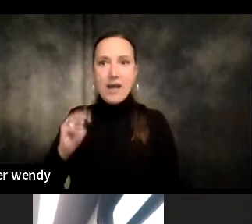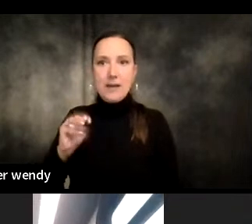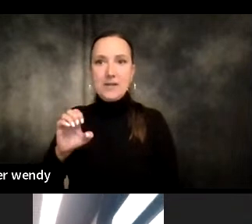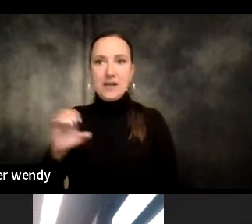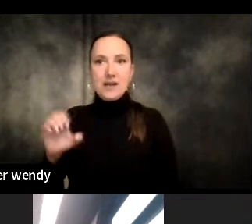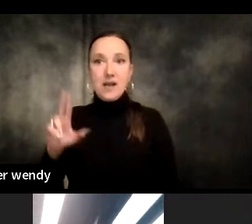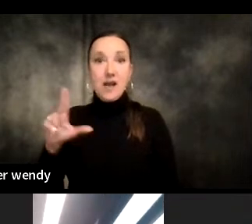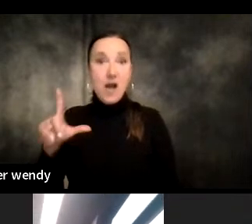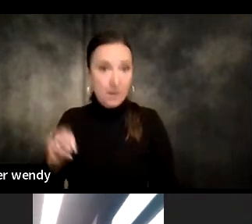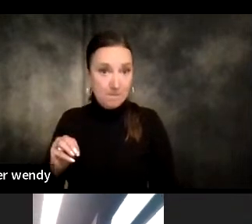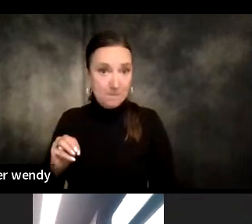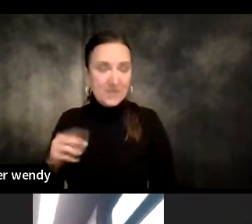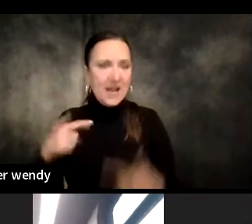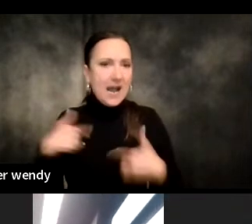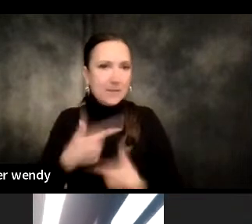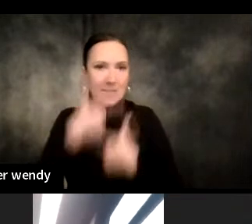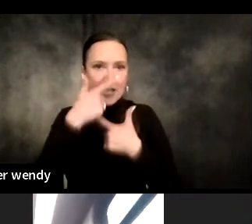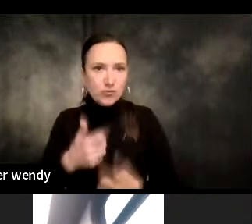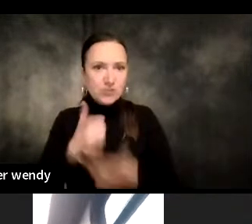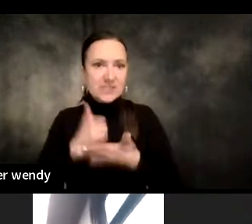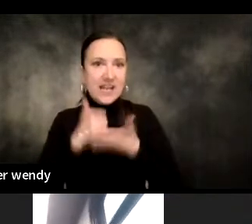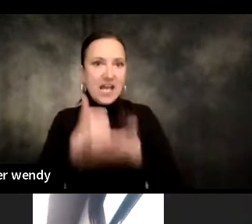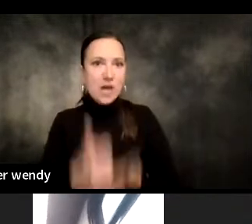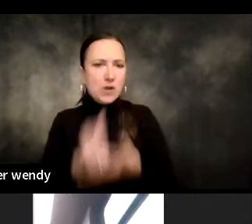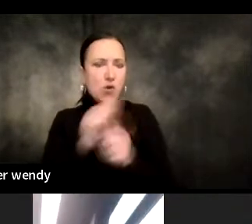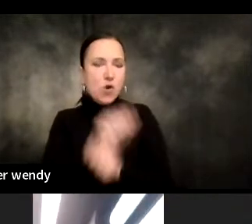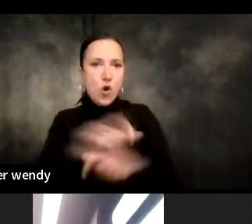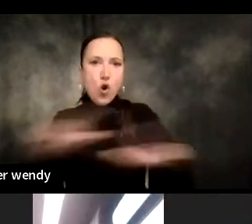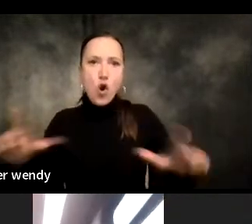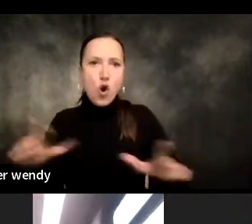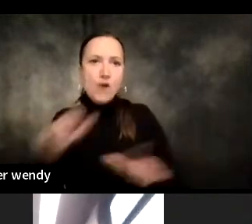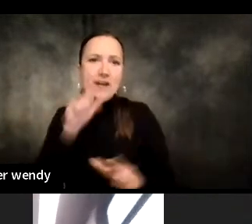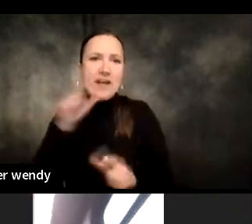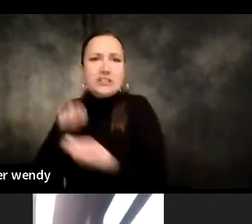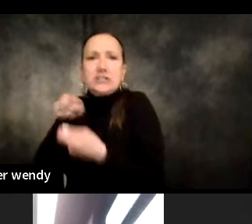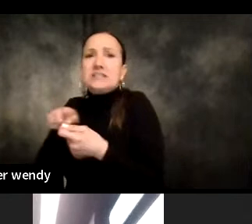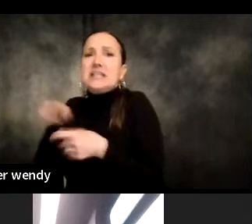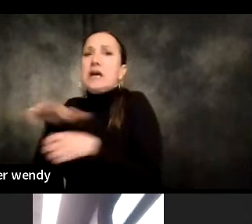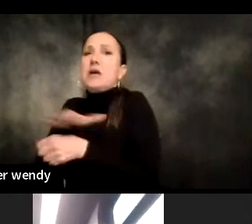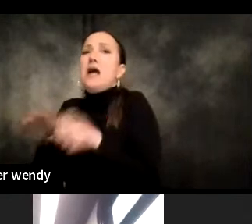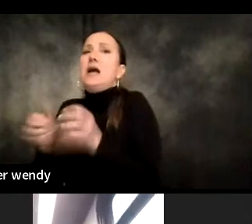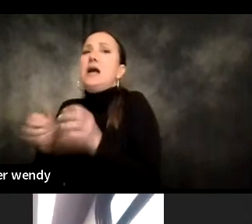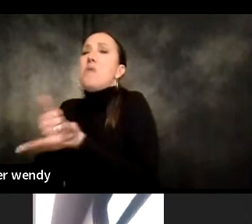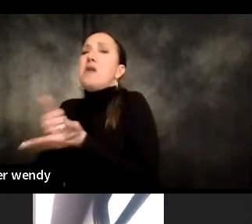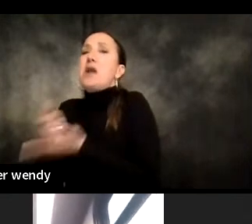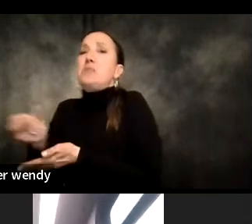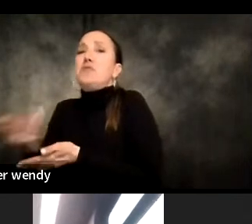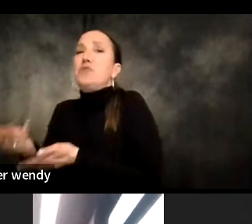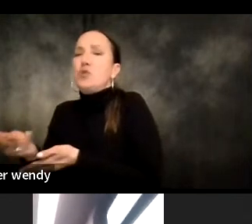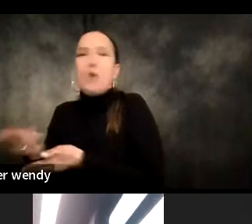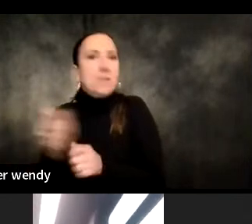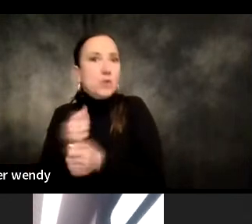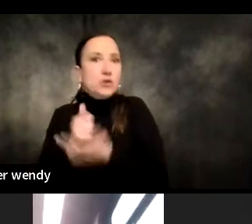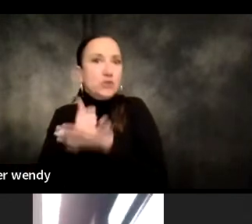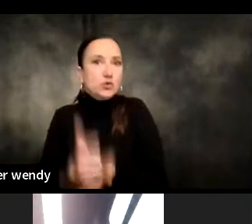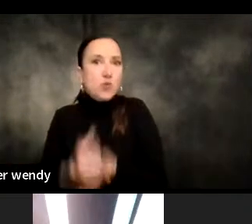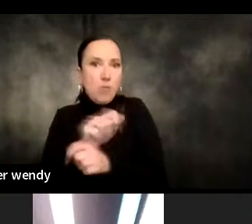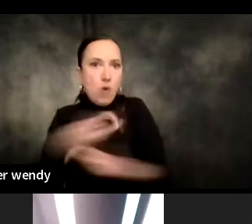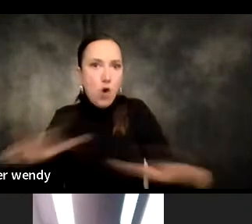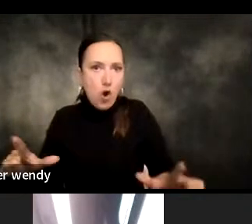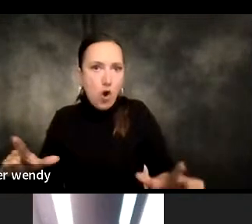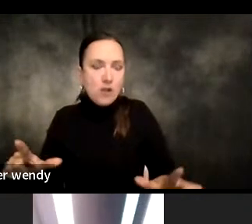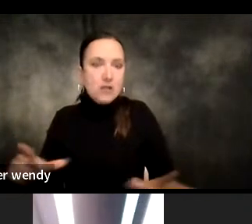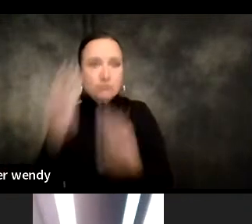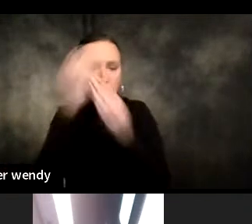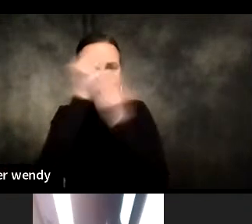and I'm interested in helping everyone, not a select handful. And so I wanted to go on notice tonight just to let you all know that I am